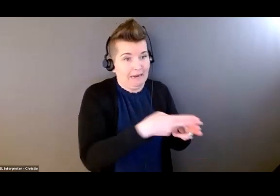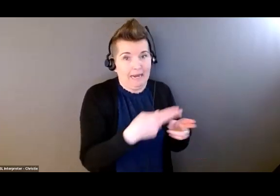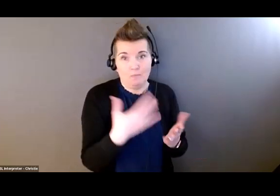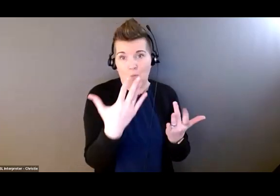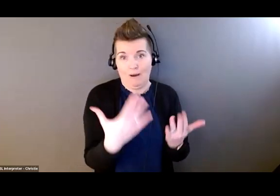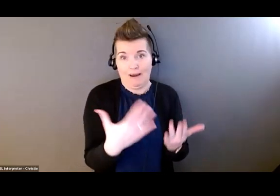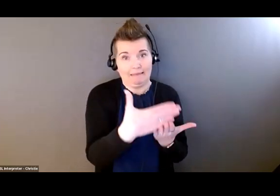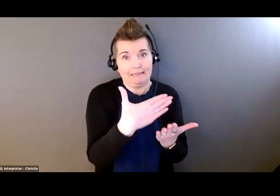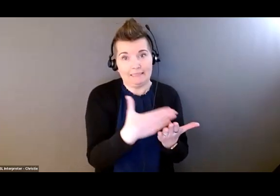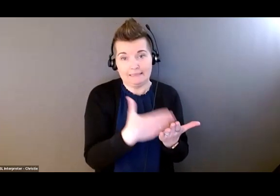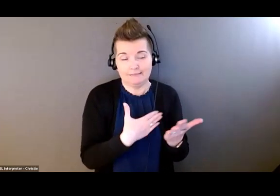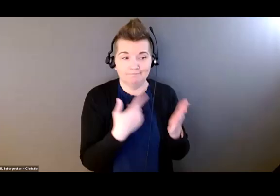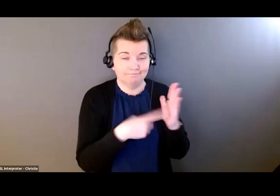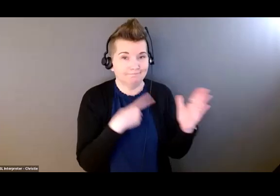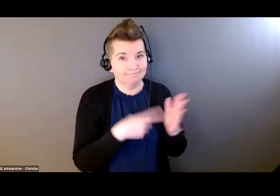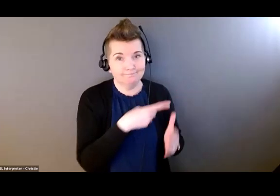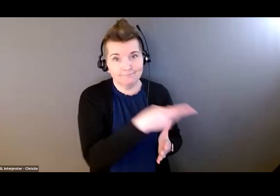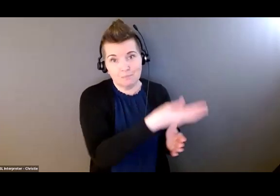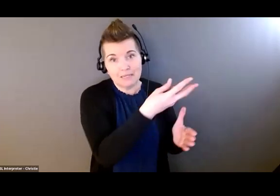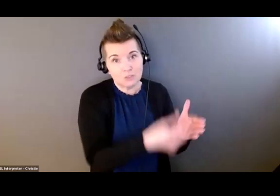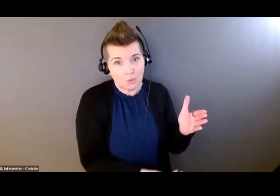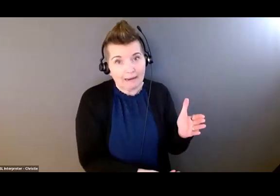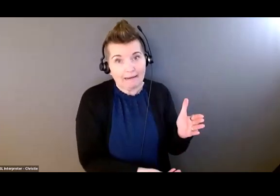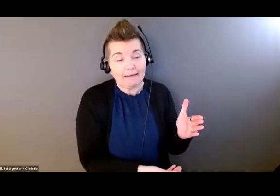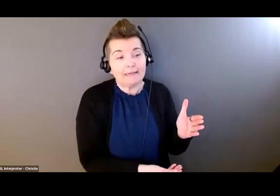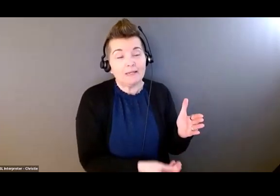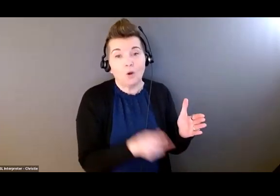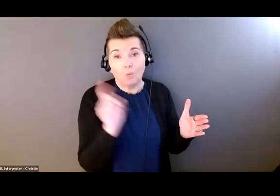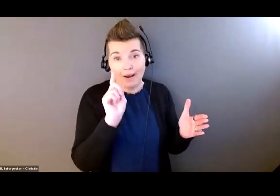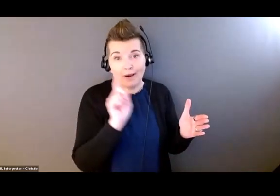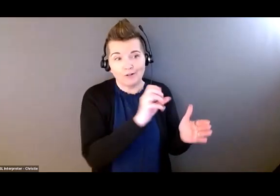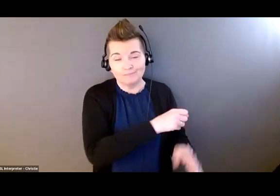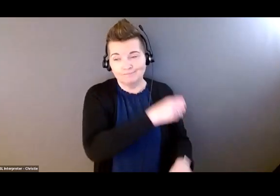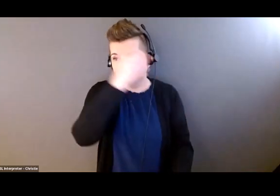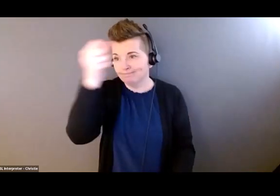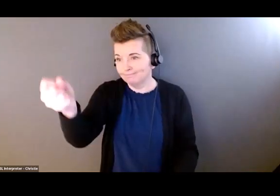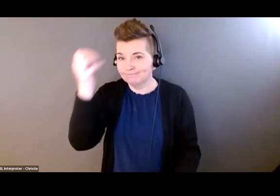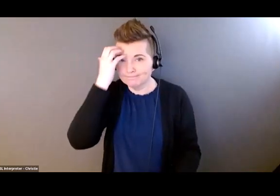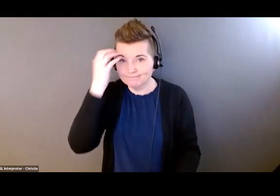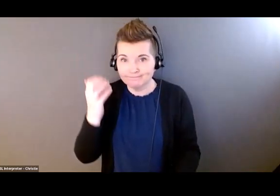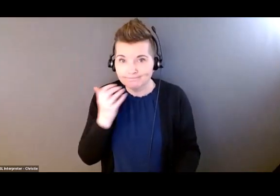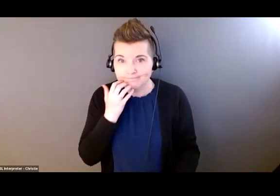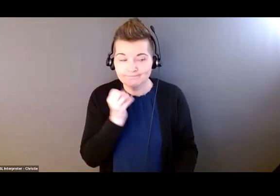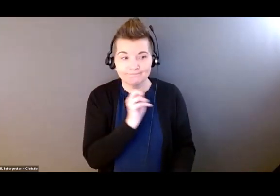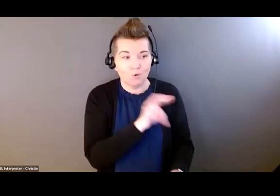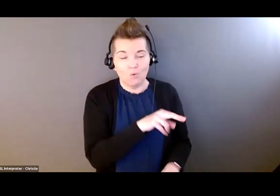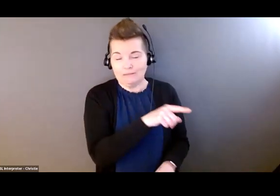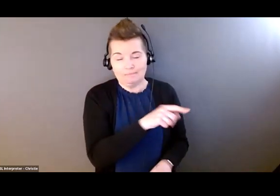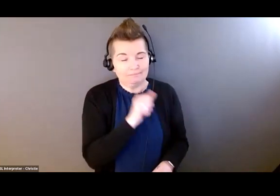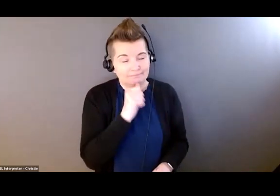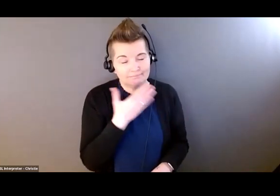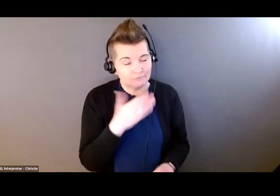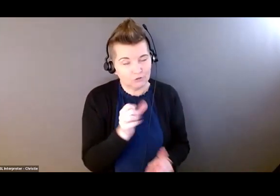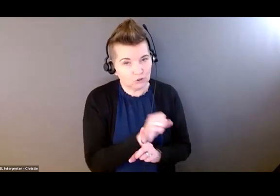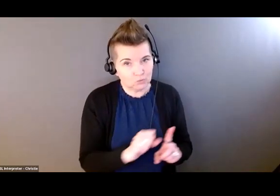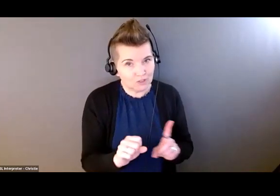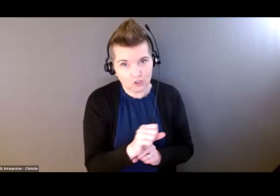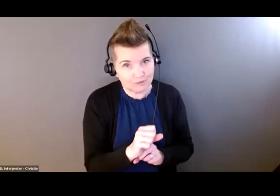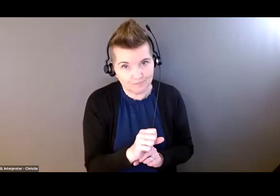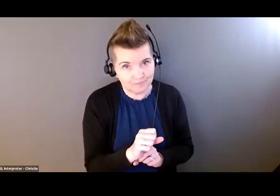only 5, so people stay on waiting lists. They are sometimes pass away